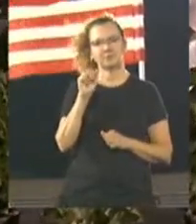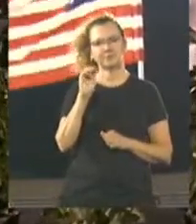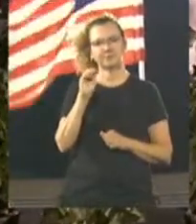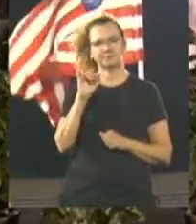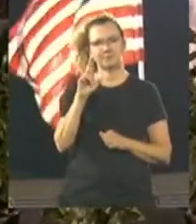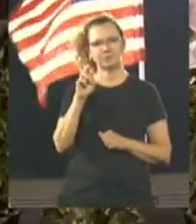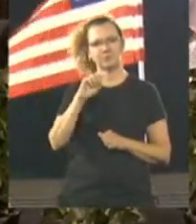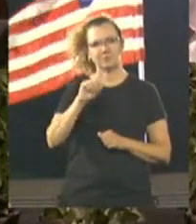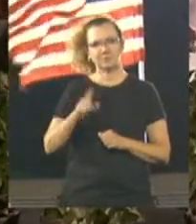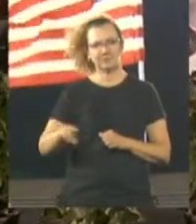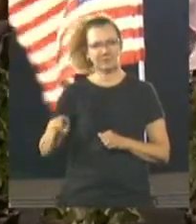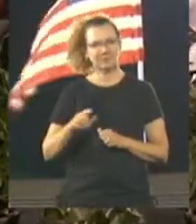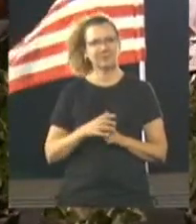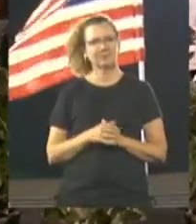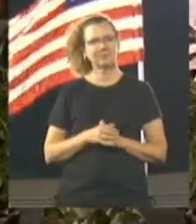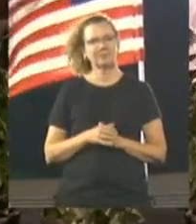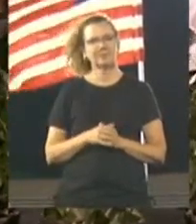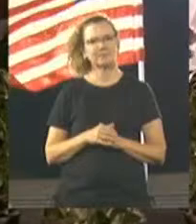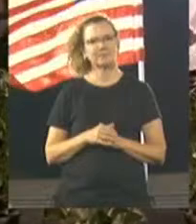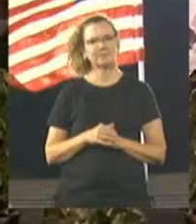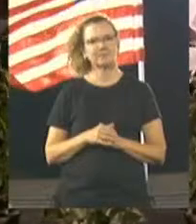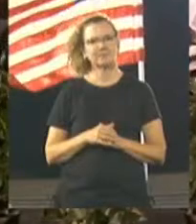Ramirez.